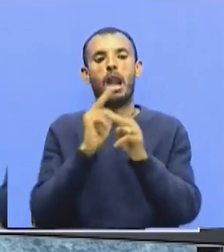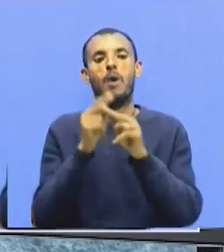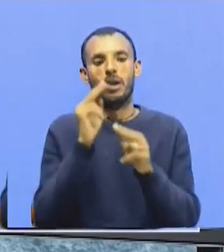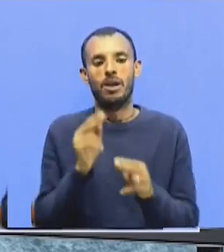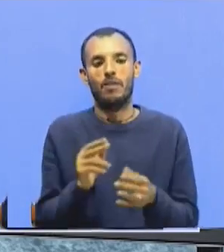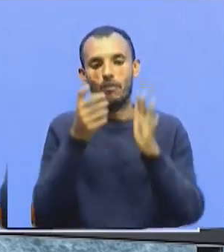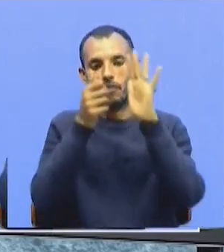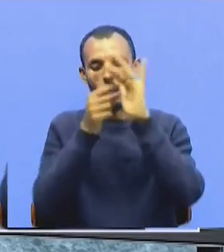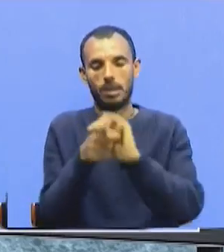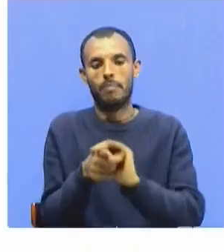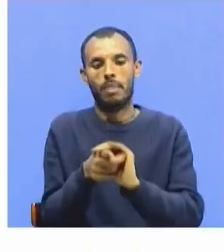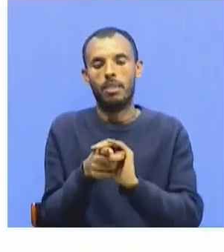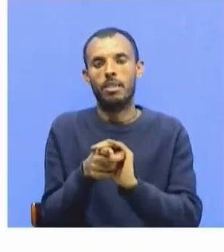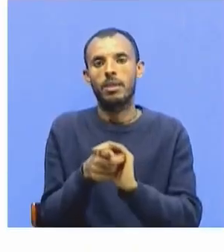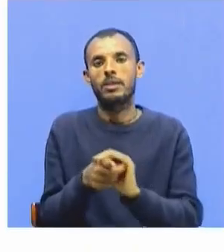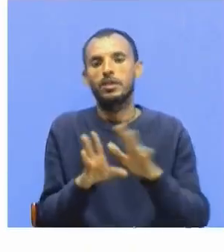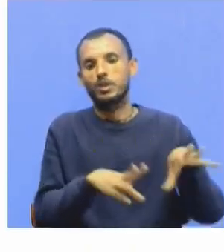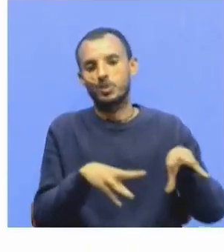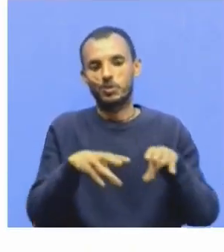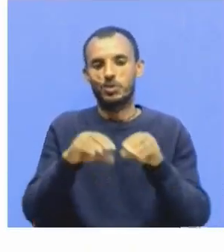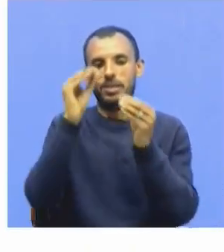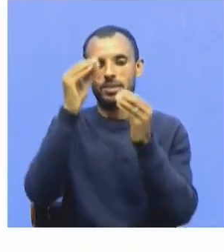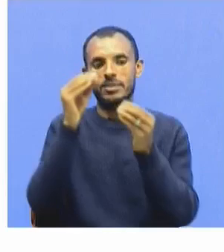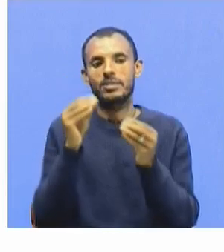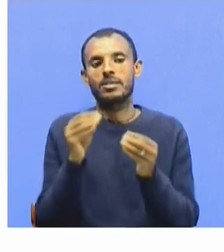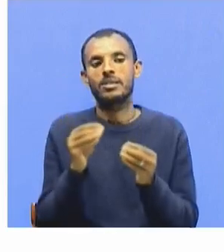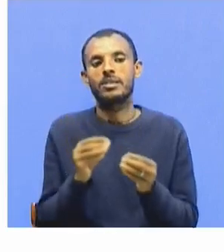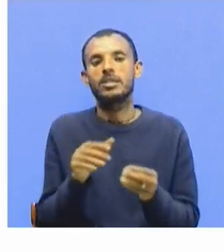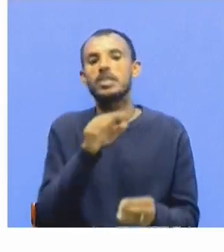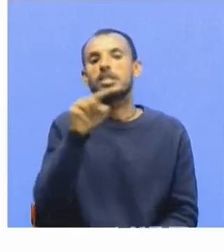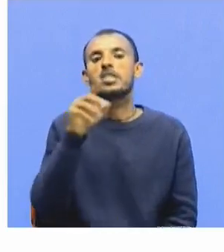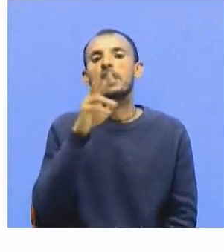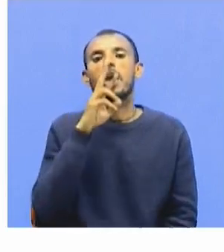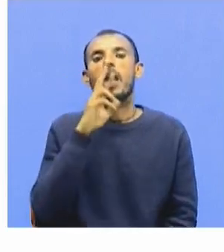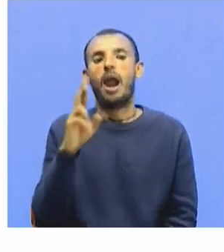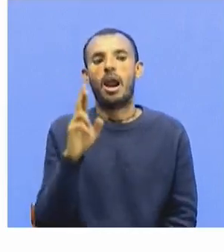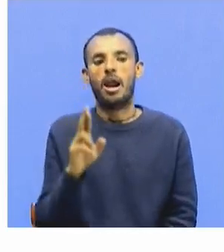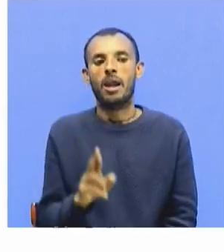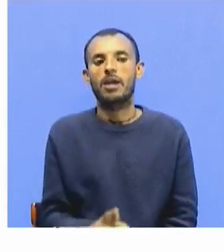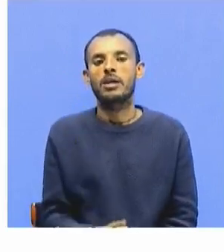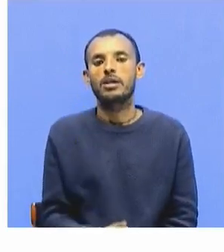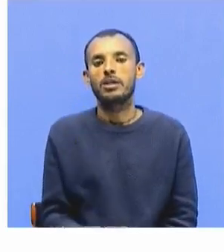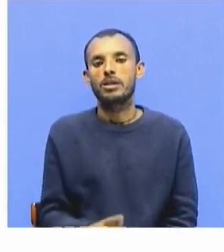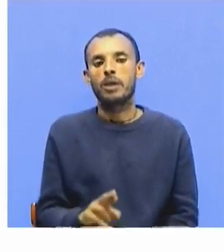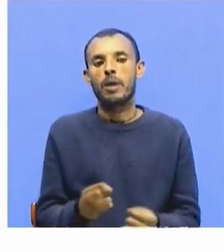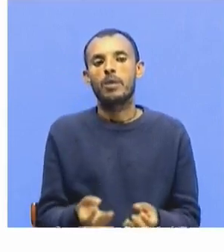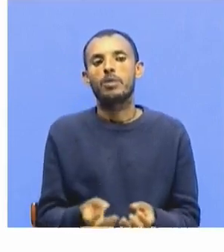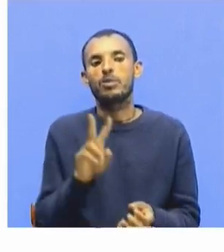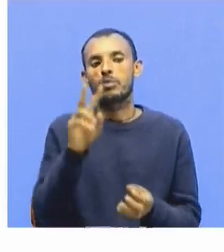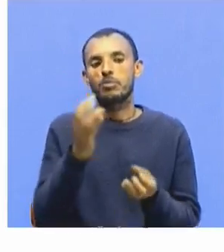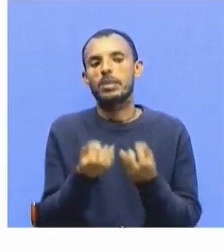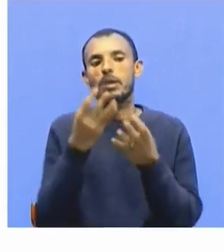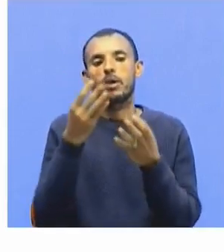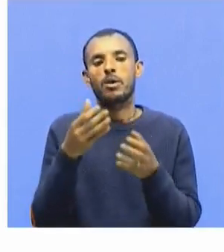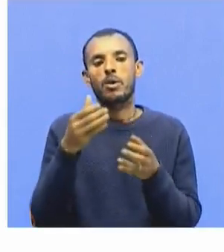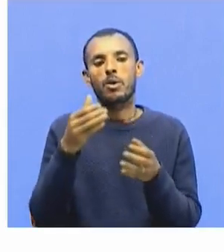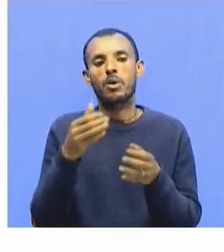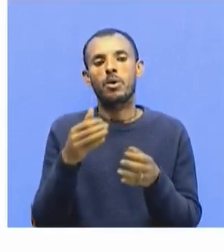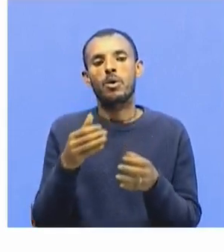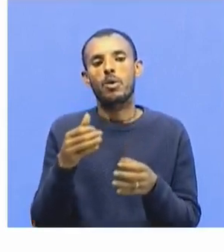For example, students, here there are feminine words like girl,